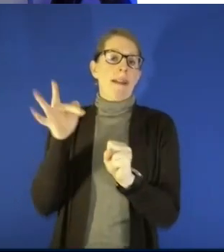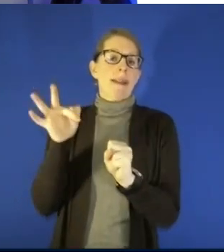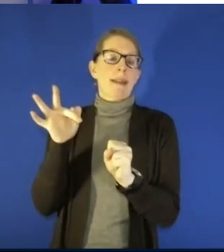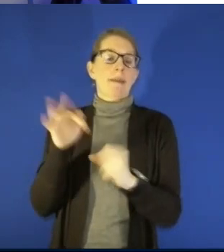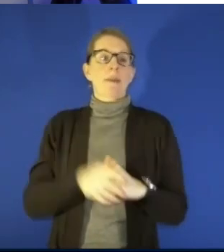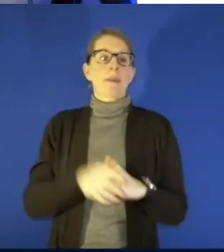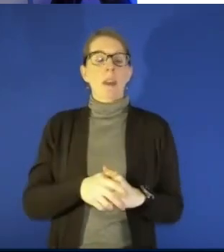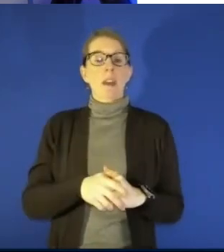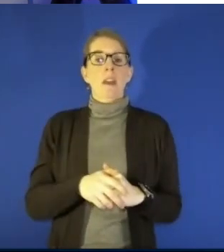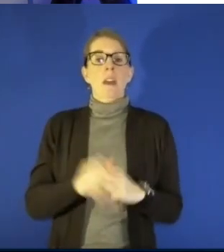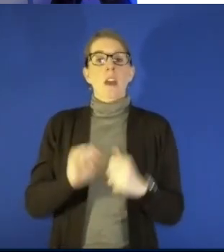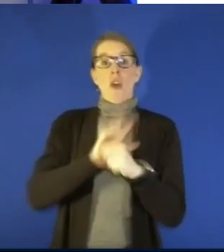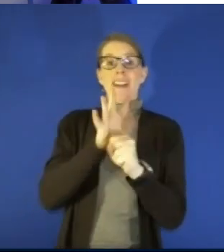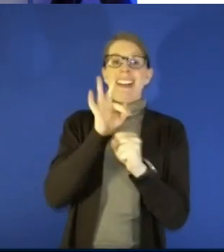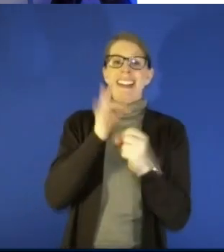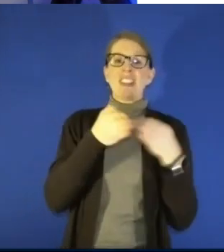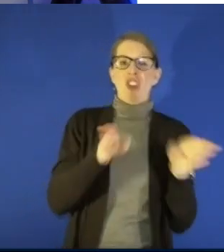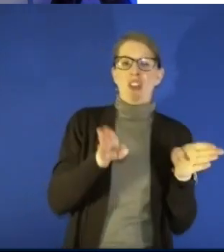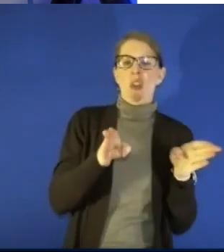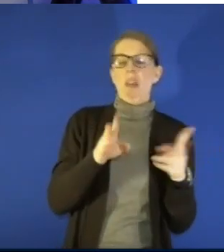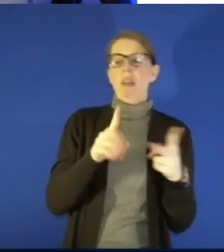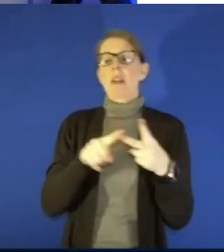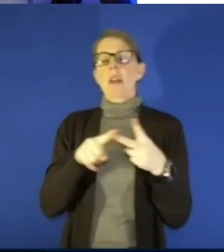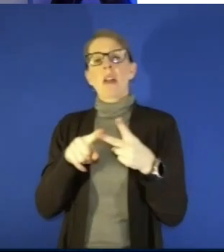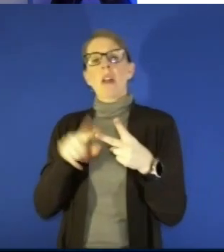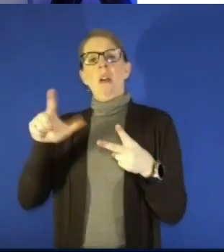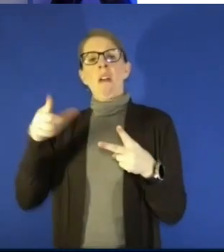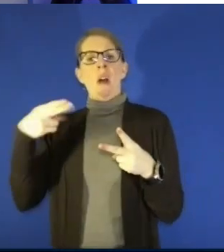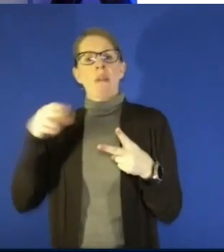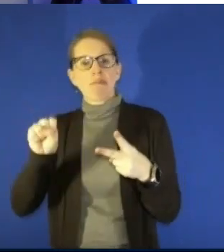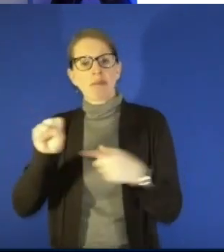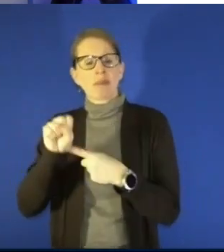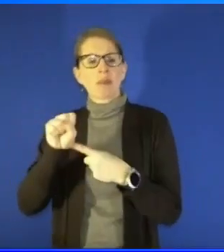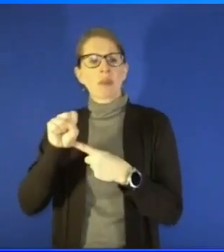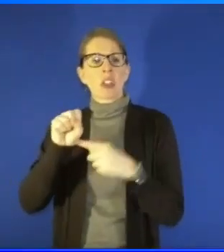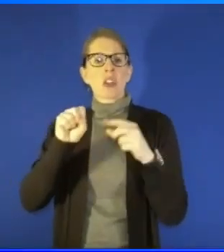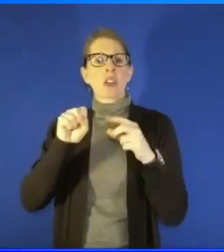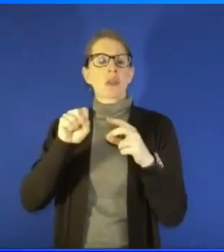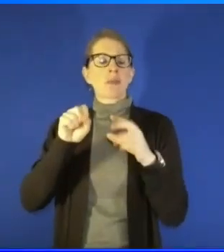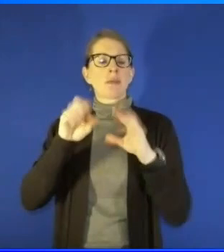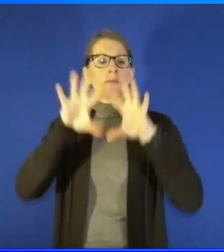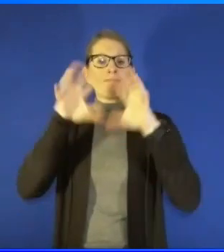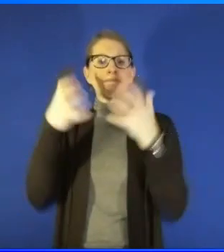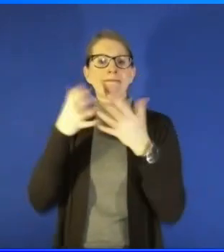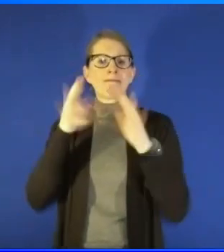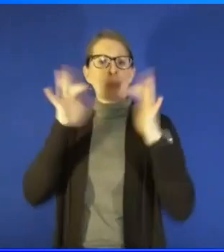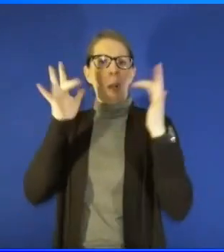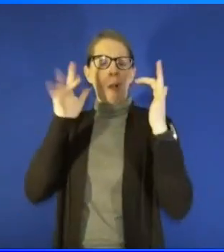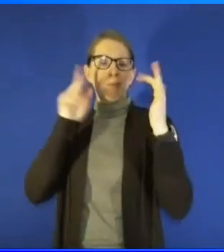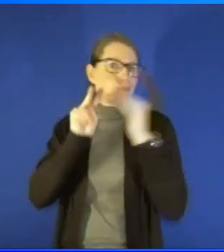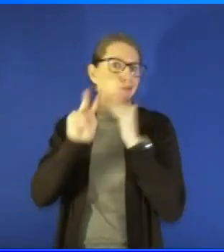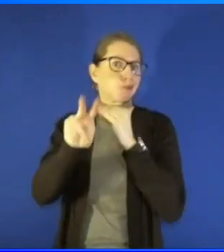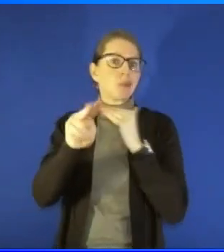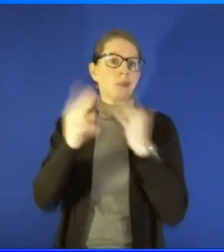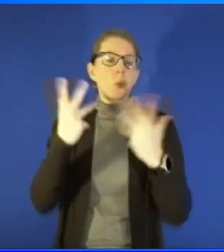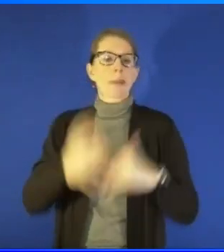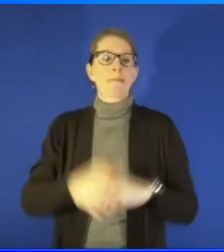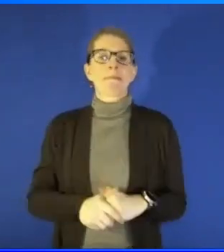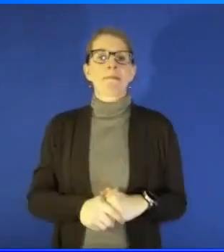COVID-19 in general, long haul? Give us your sense. What's your crystal ball tell you? Well, it's a great question. I